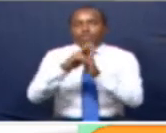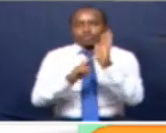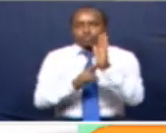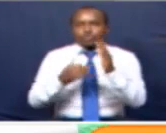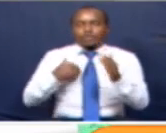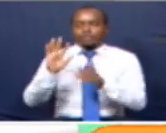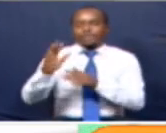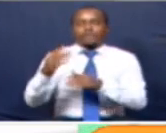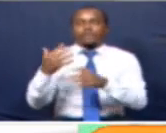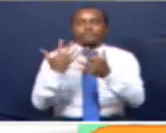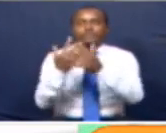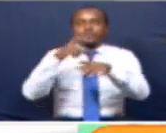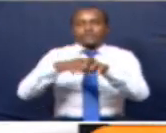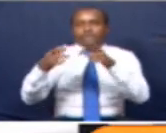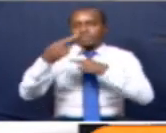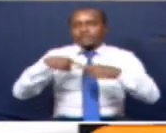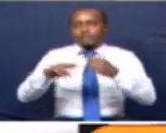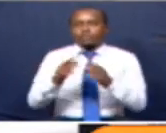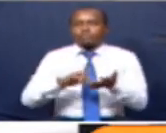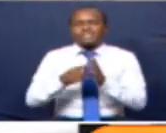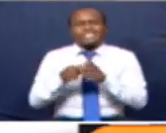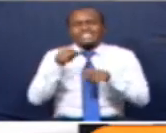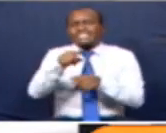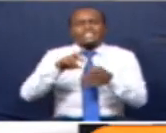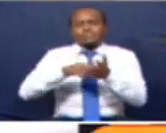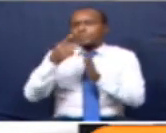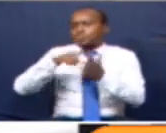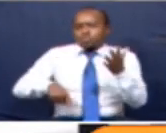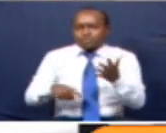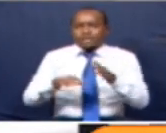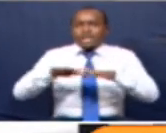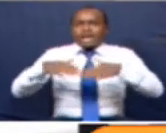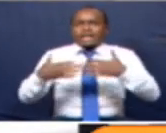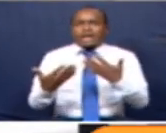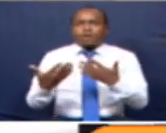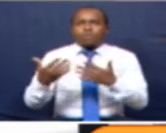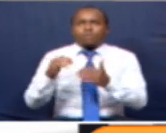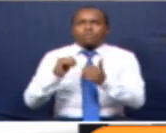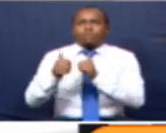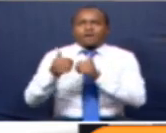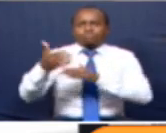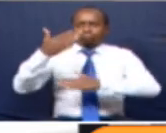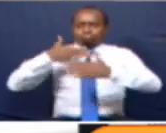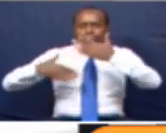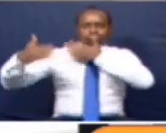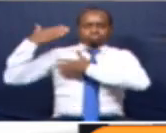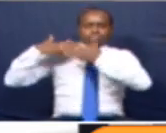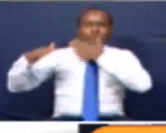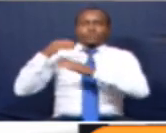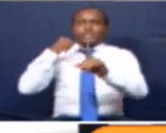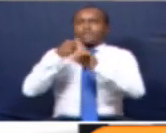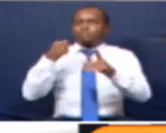reviewed. So Joy, what does that mean exactly, and how far back would the impact of this decision